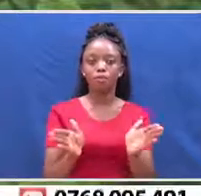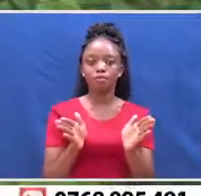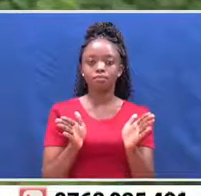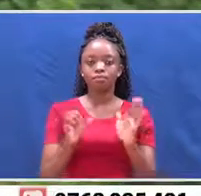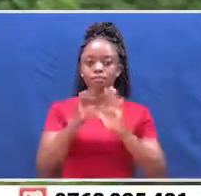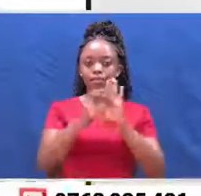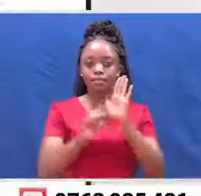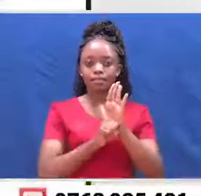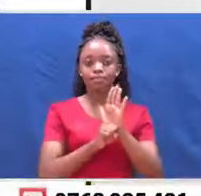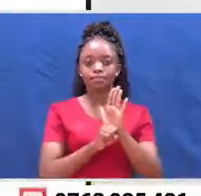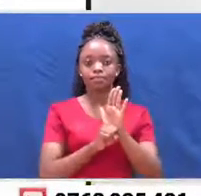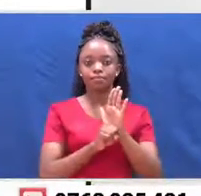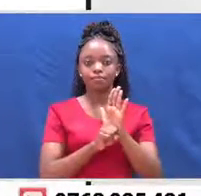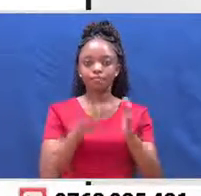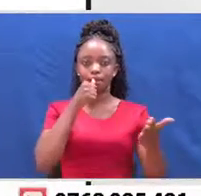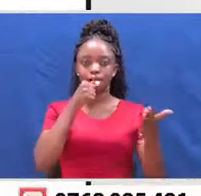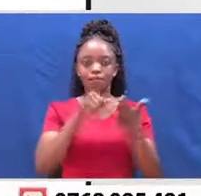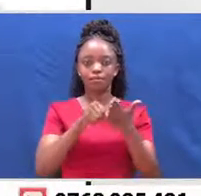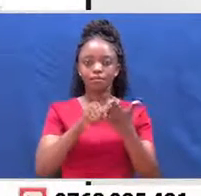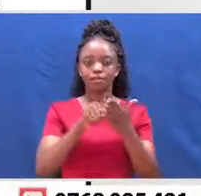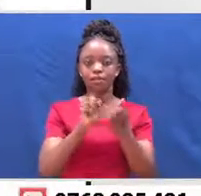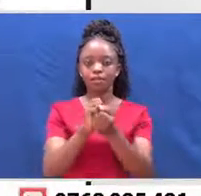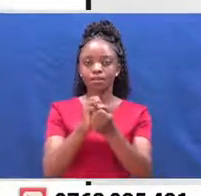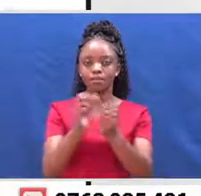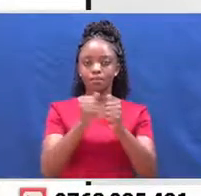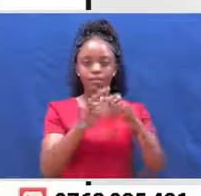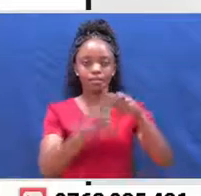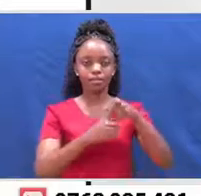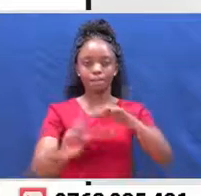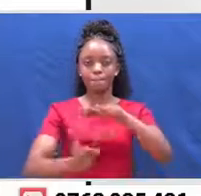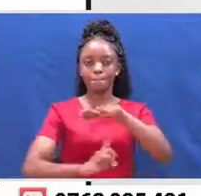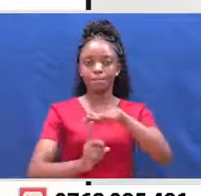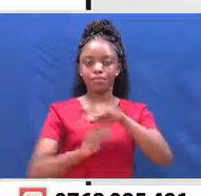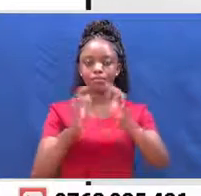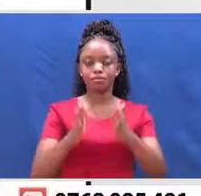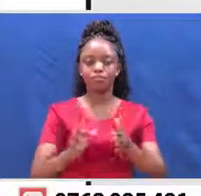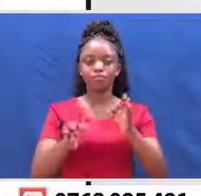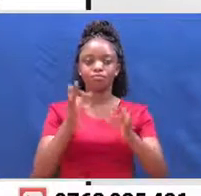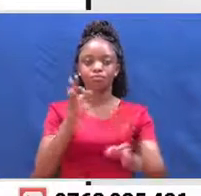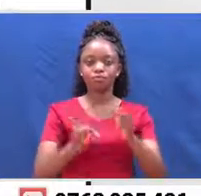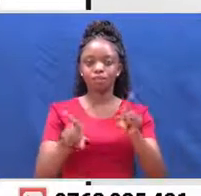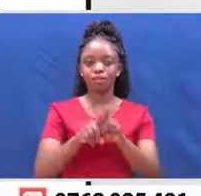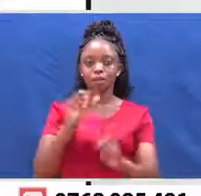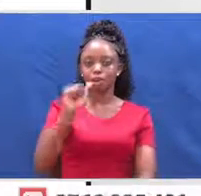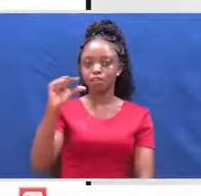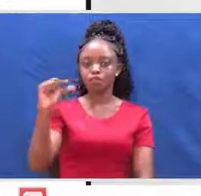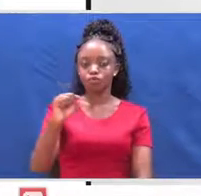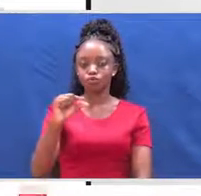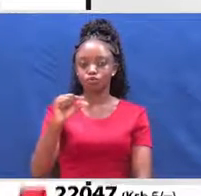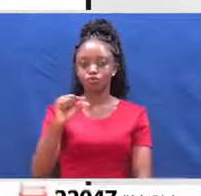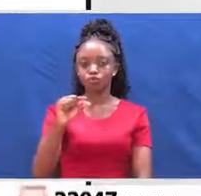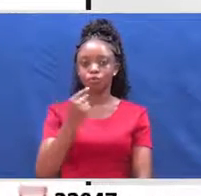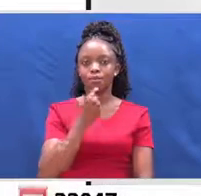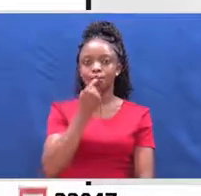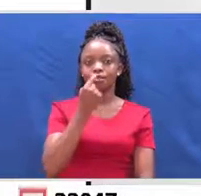of Rusesabagina. In his letter, December 16th, the Minister of Justice and also Attorney General Johnson Businje